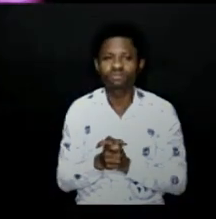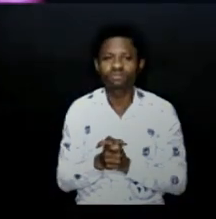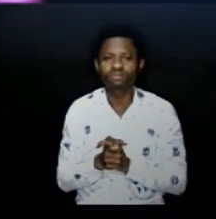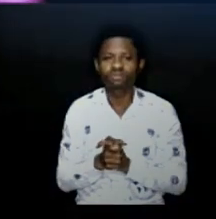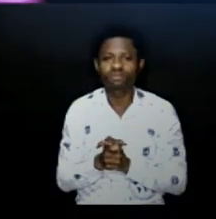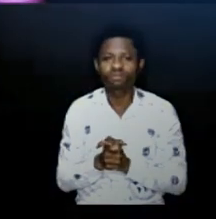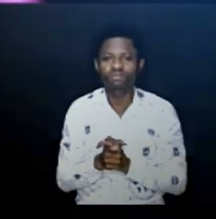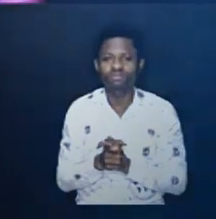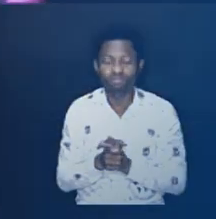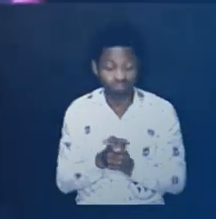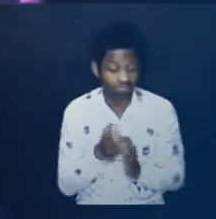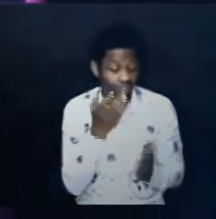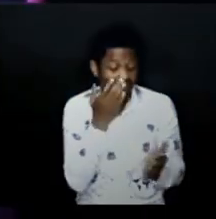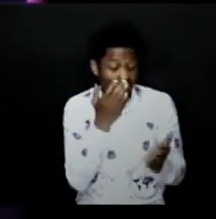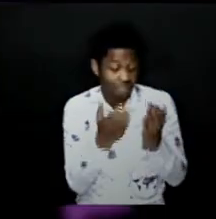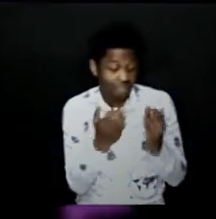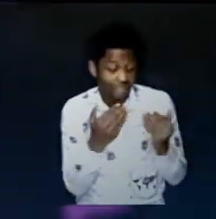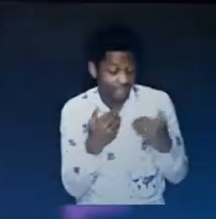peace